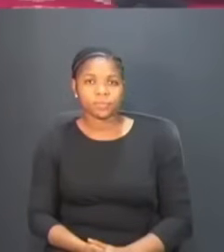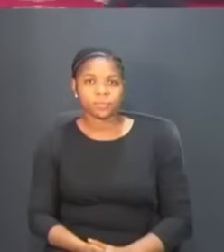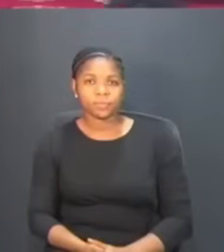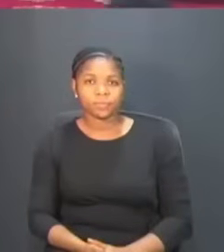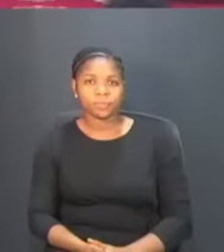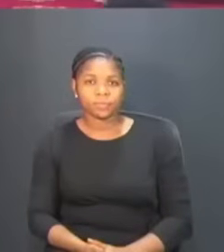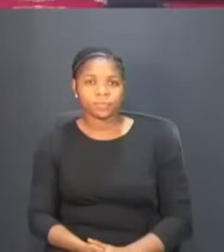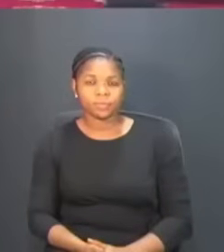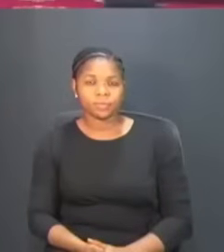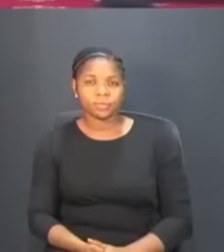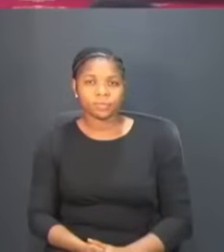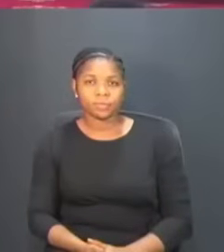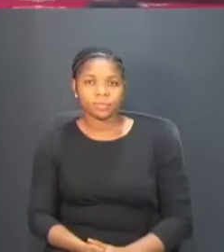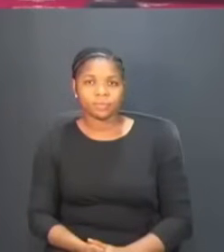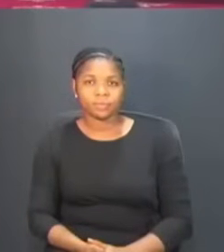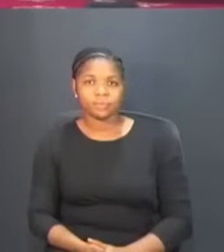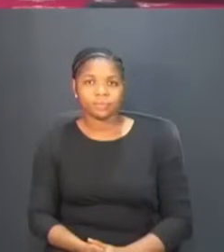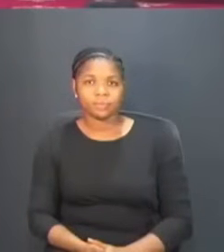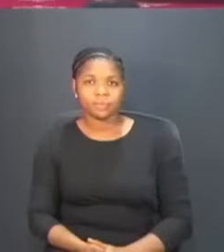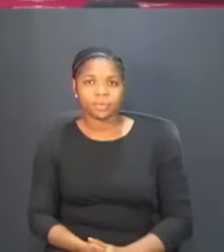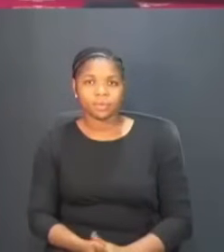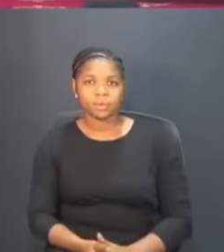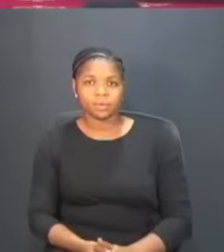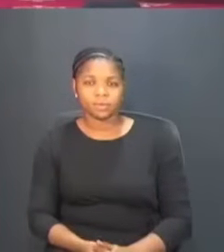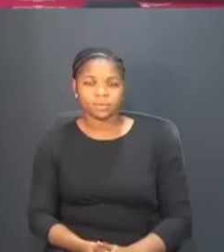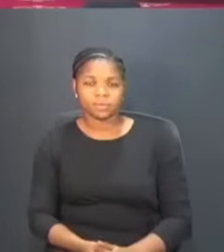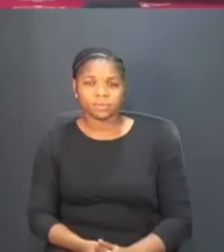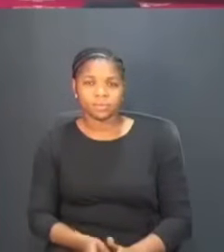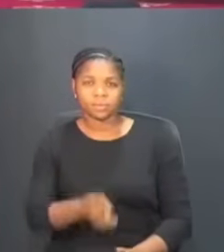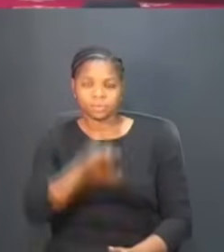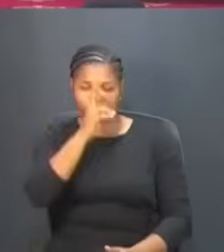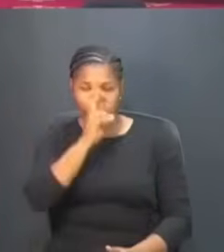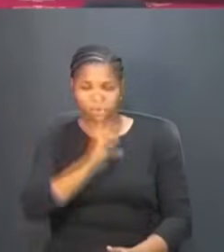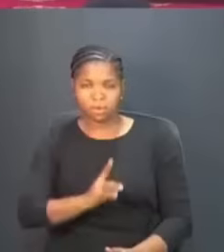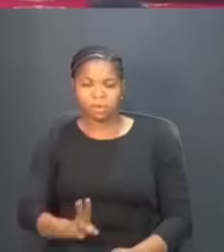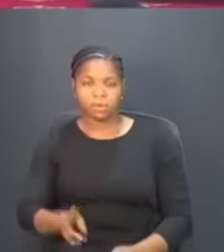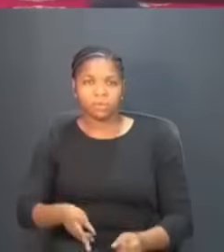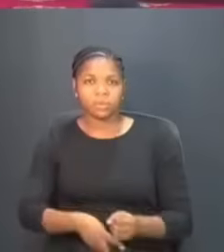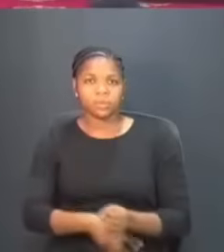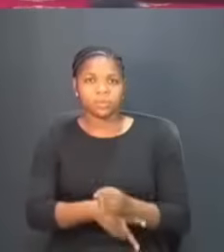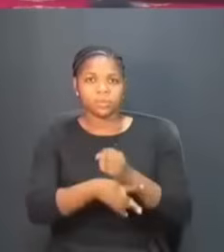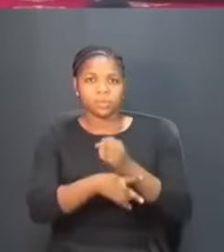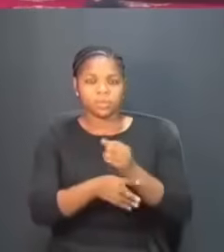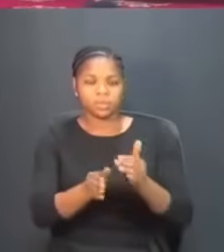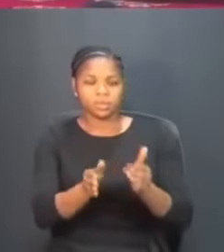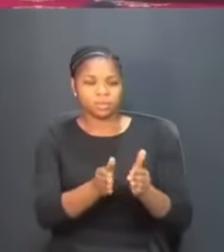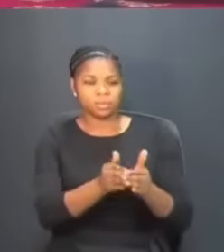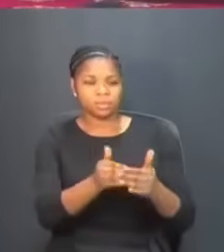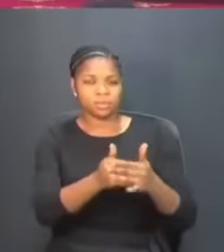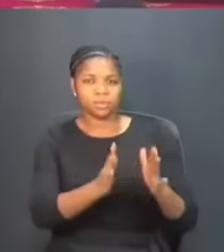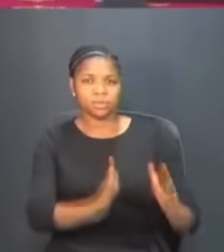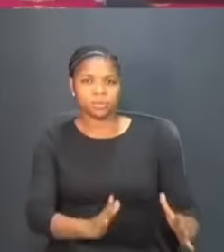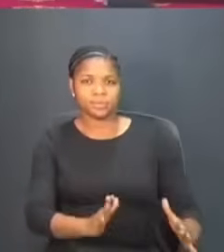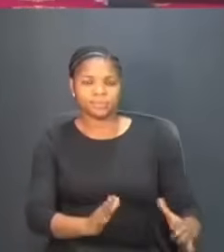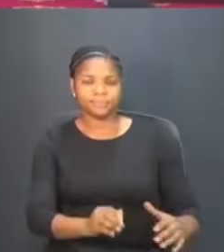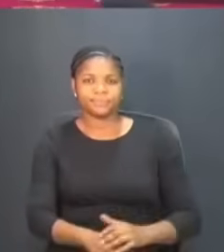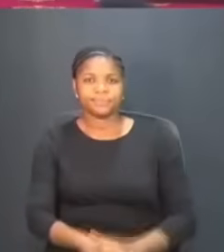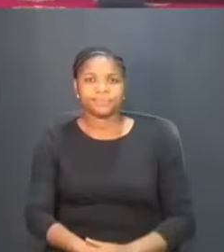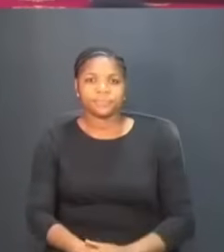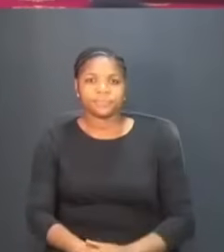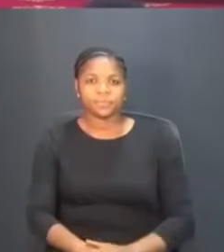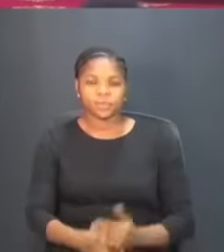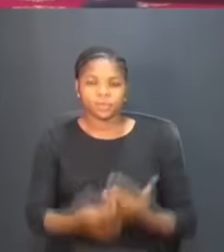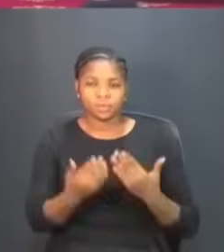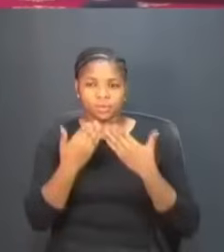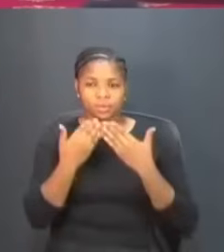Yes, Honorable Deputy Minority Leader. Thank you, Mr. Speaker.